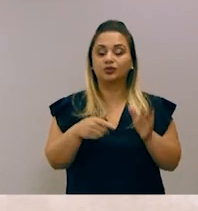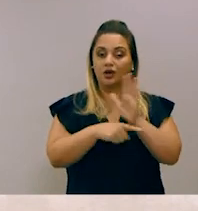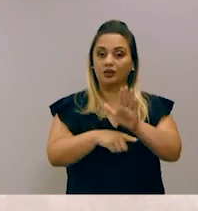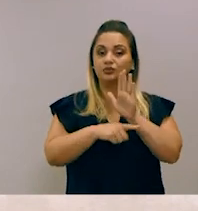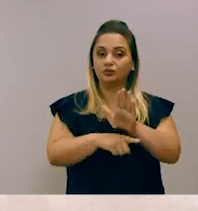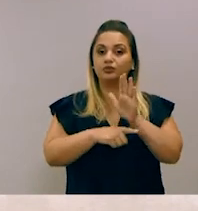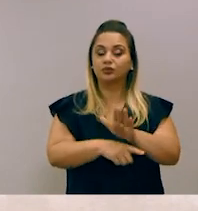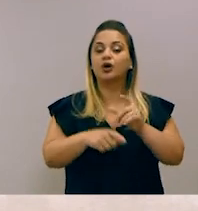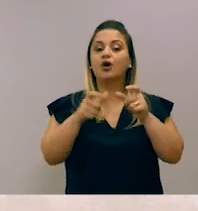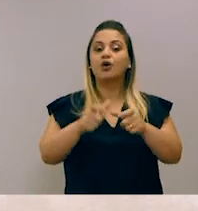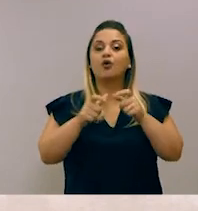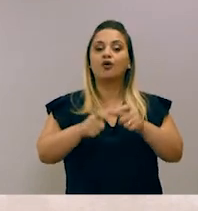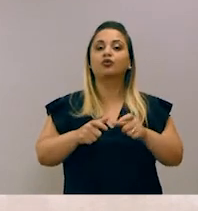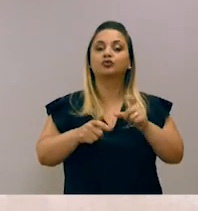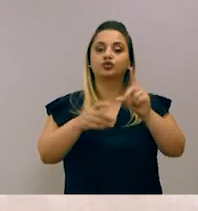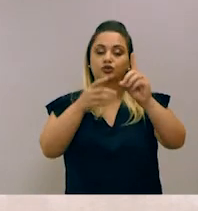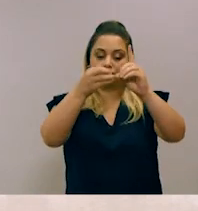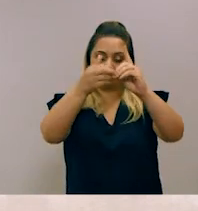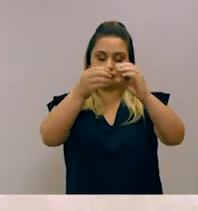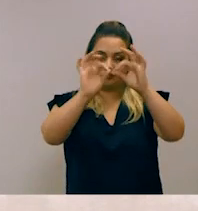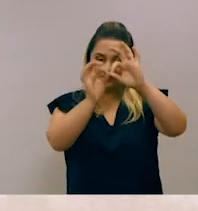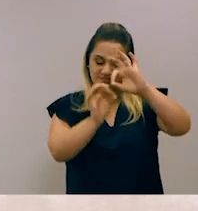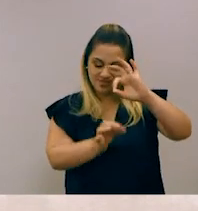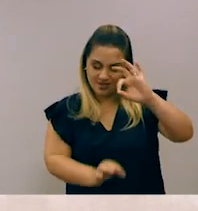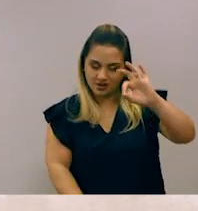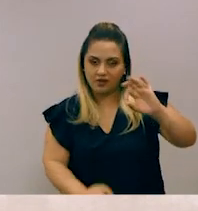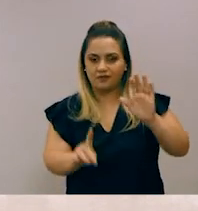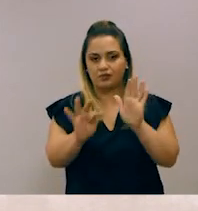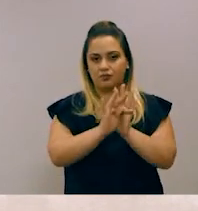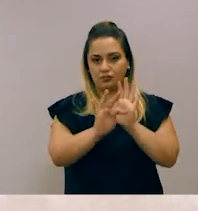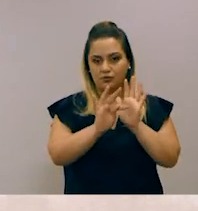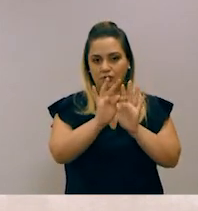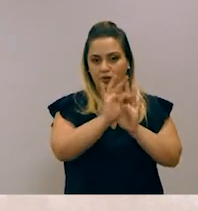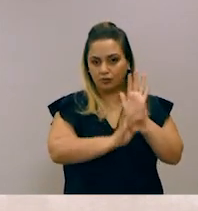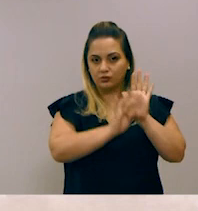for other options where you can describe the text.